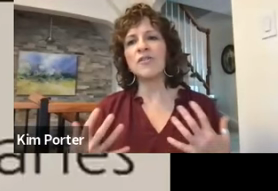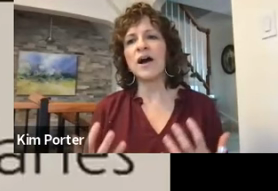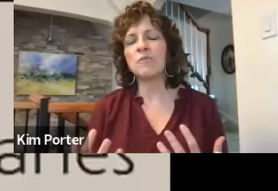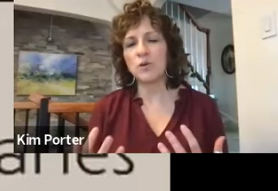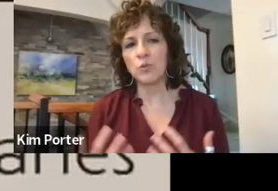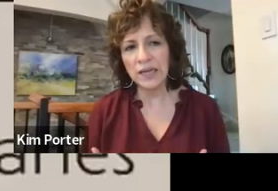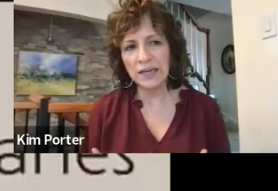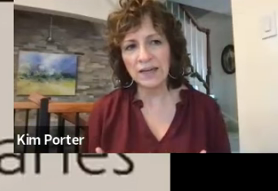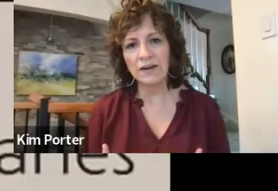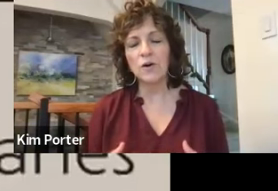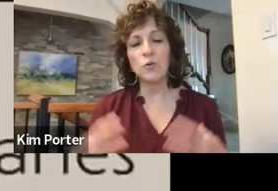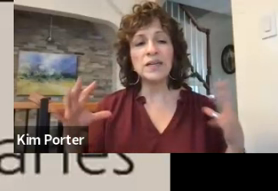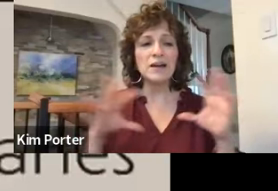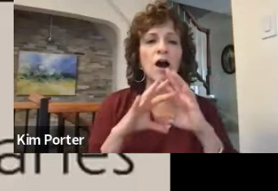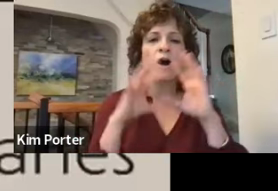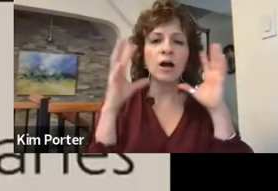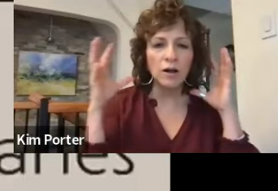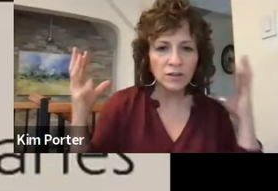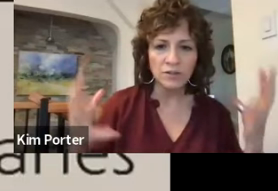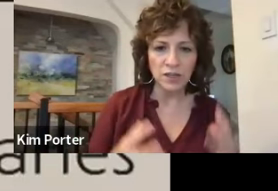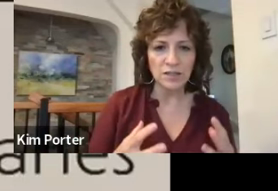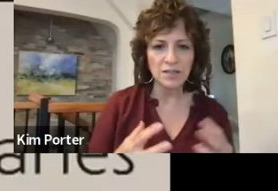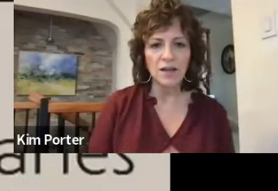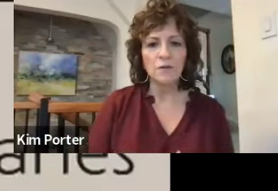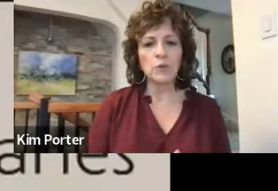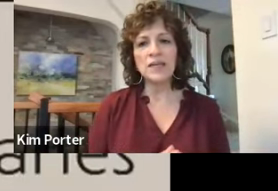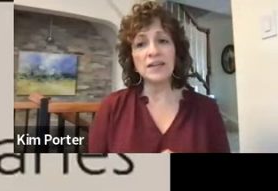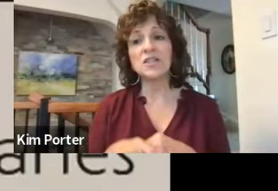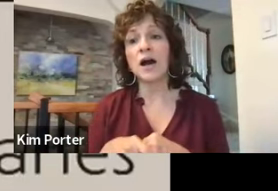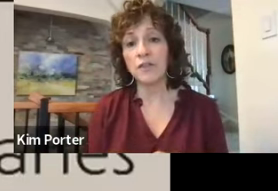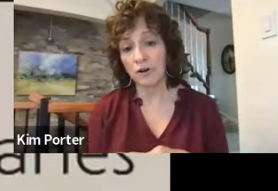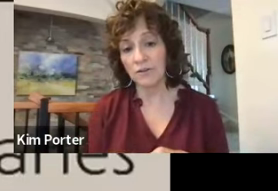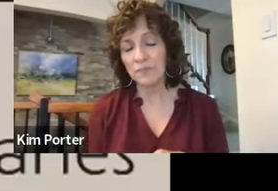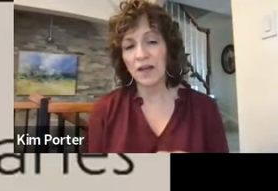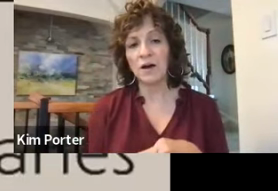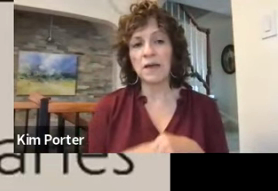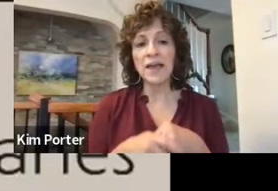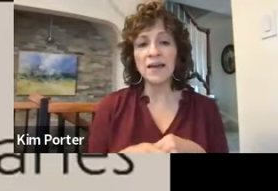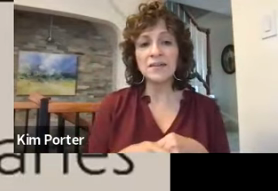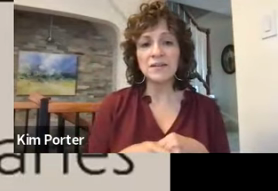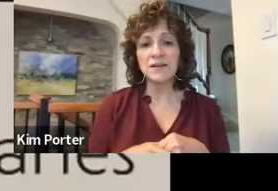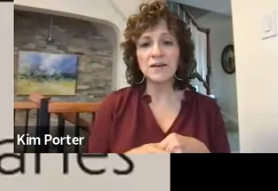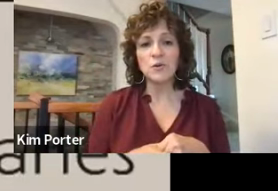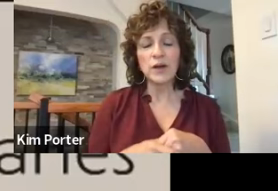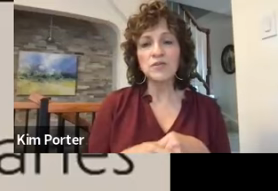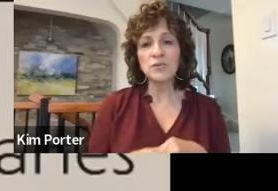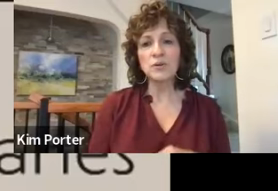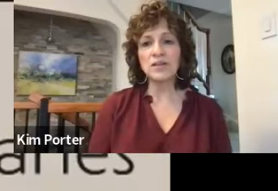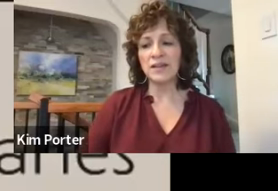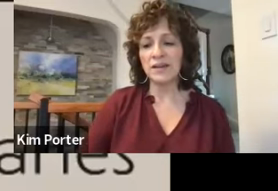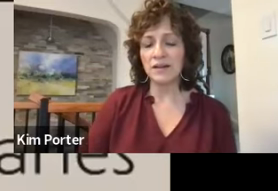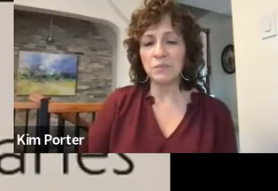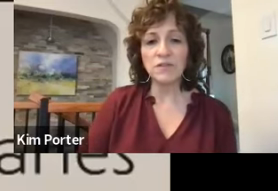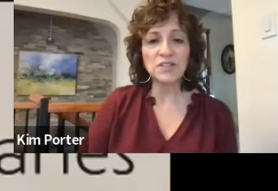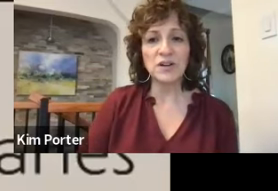at all the help that we need. We need all of this. We need each other. And we also